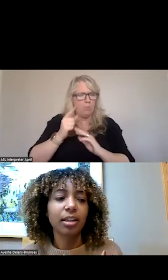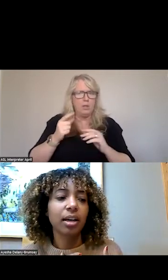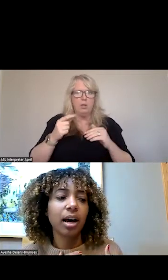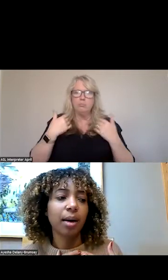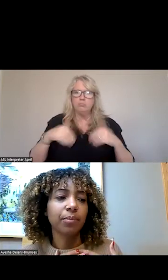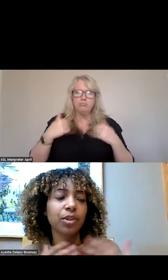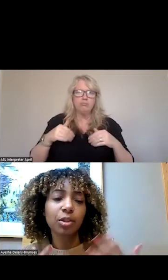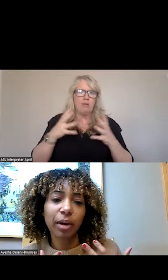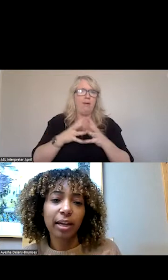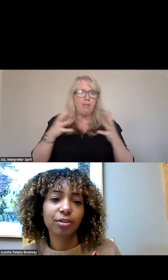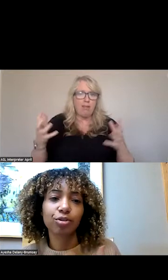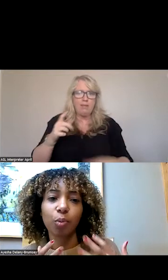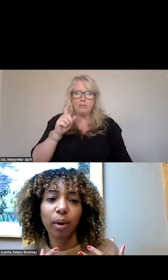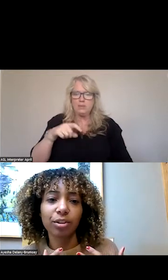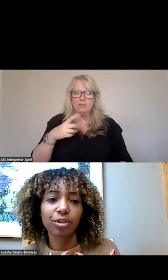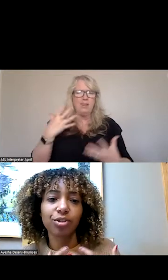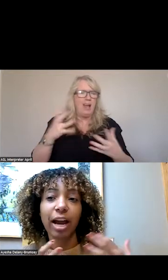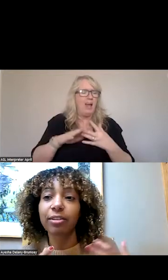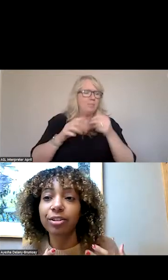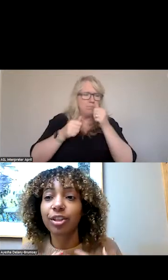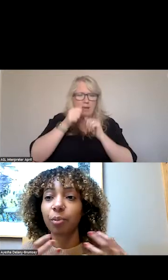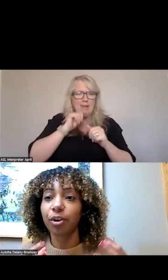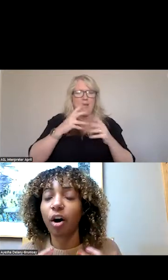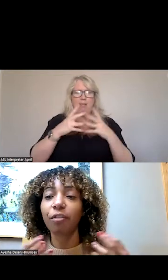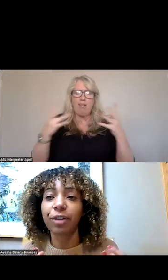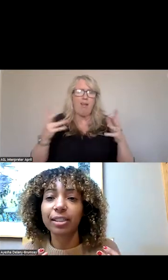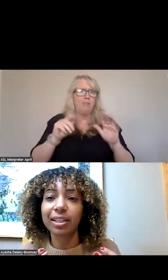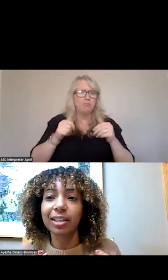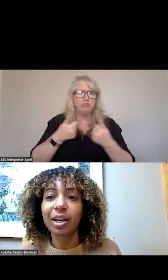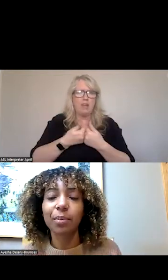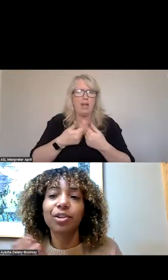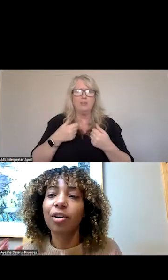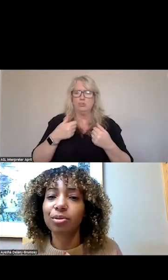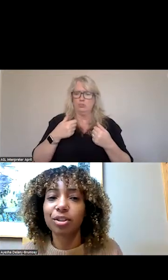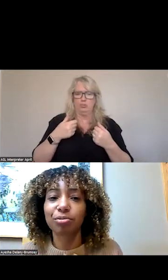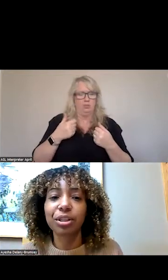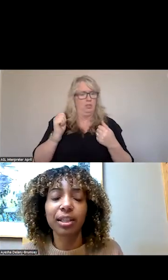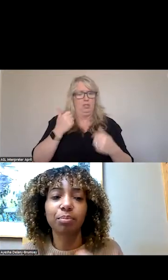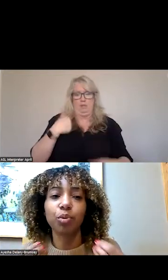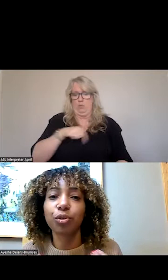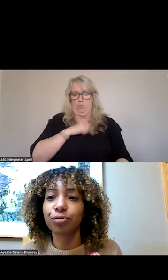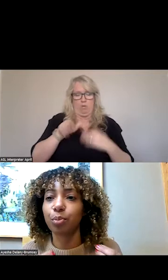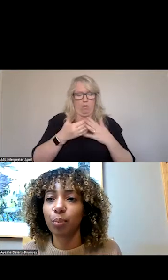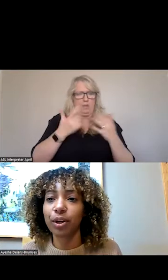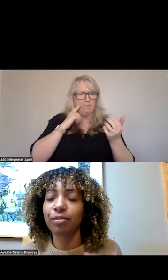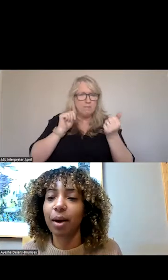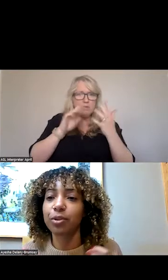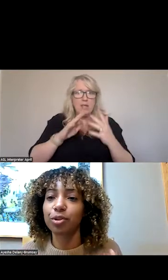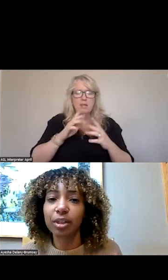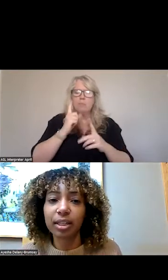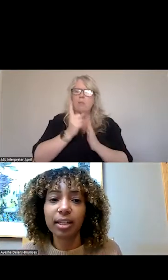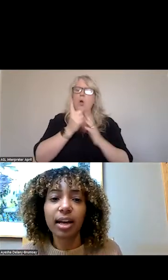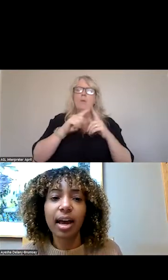need, such pain, so much challenge that we're all facing, but it's also this really beautiful moment